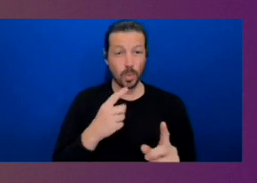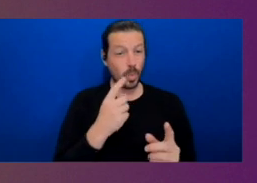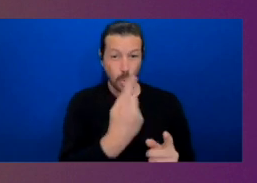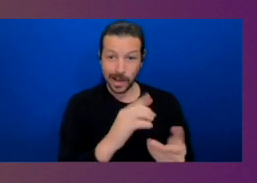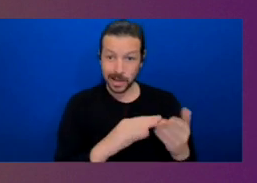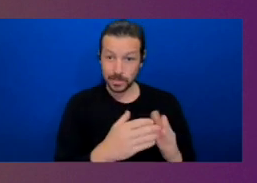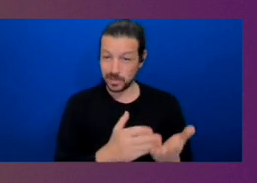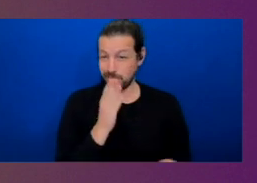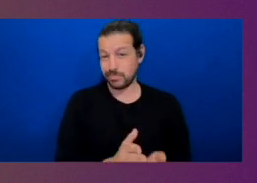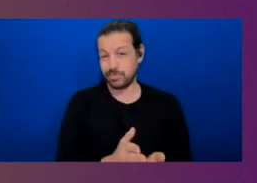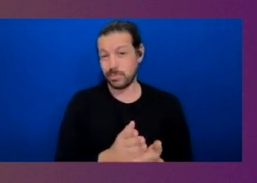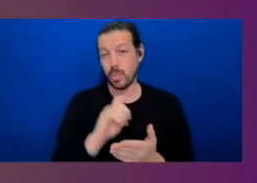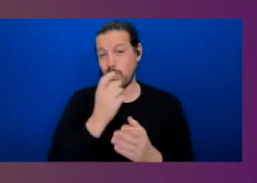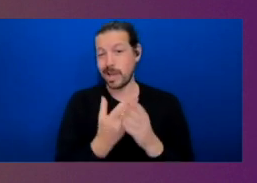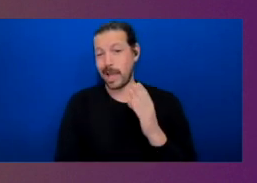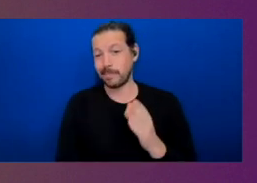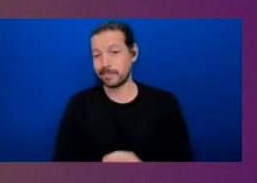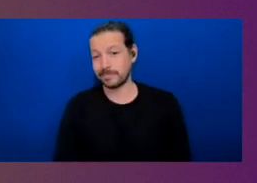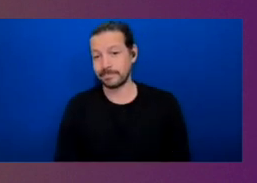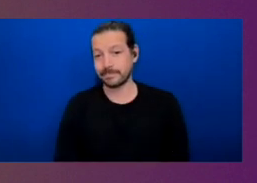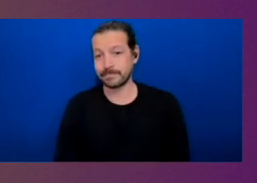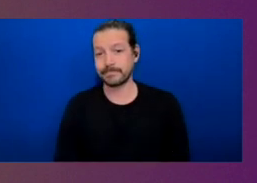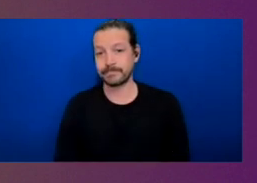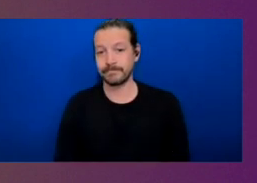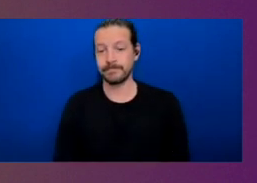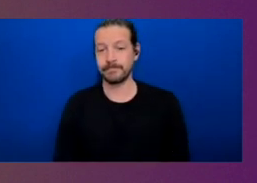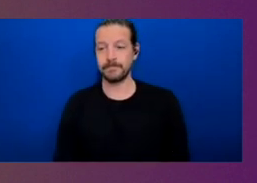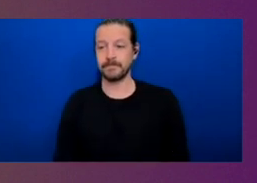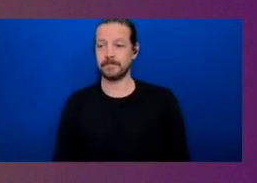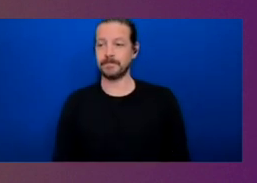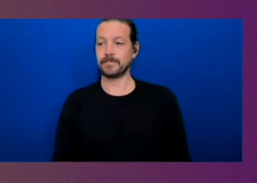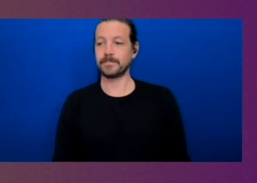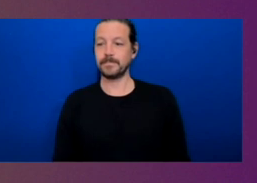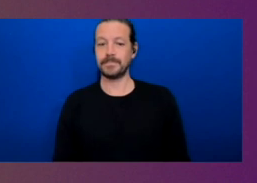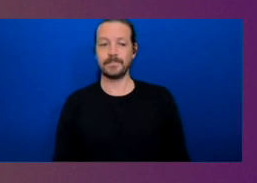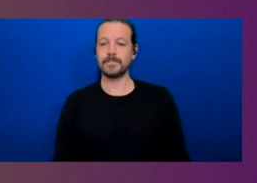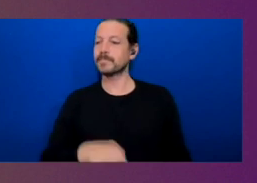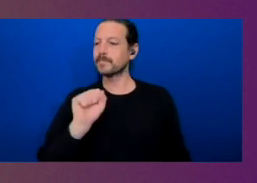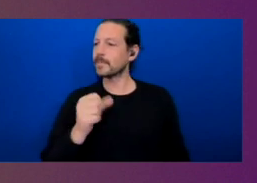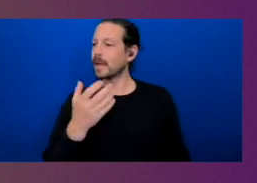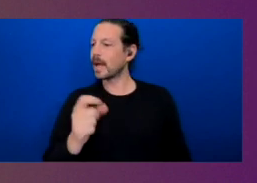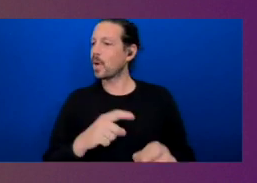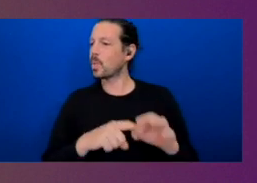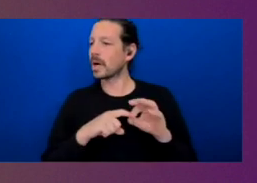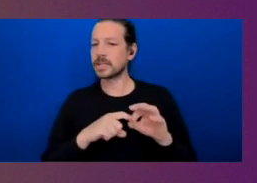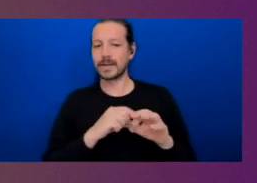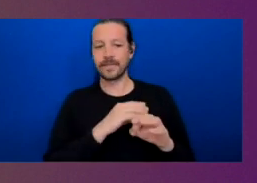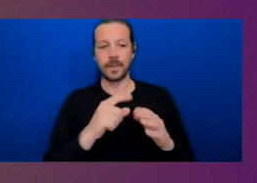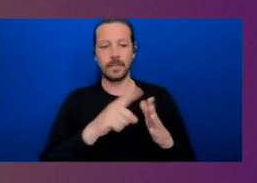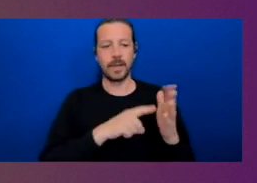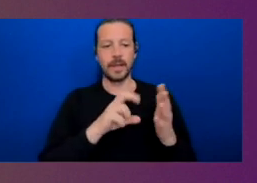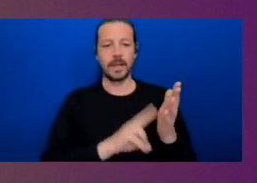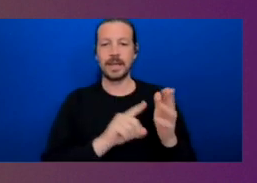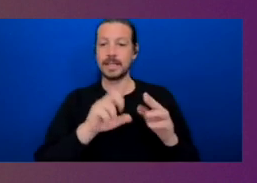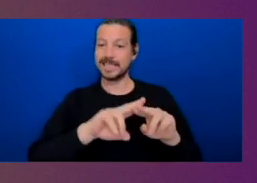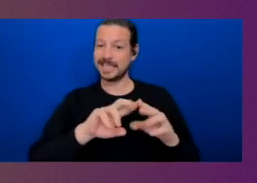gaps. That's in any community, not just I you. love that. We had a question that came through from Jennifer related to